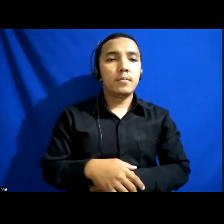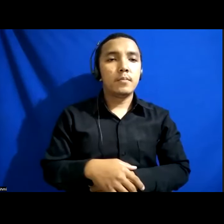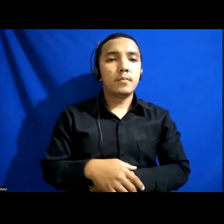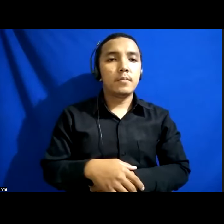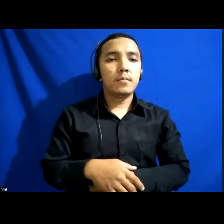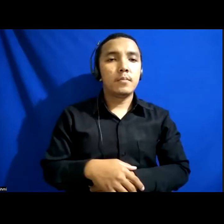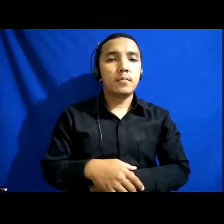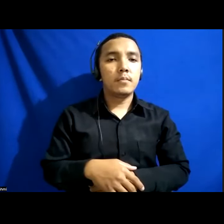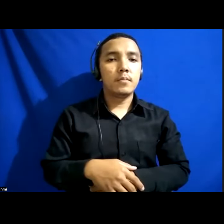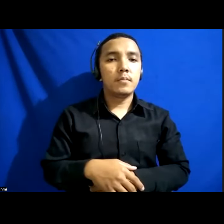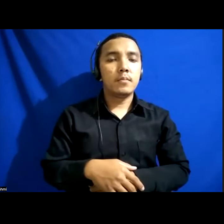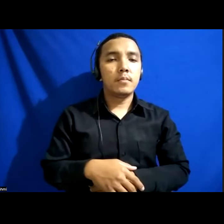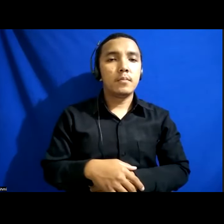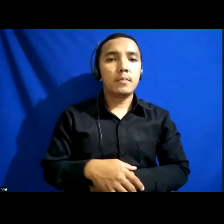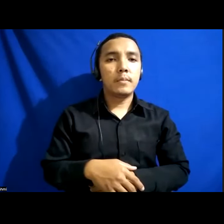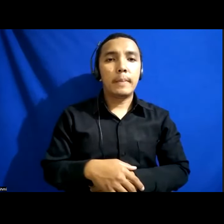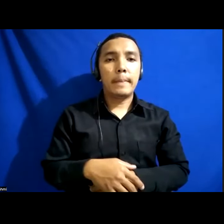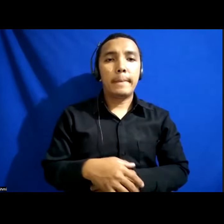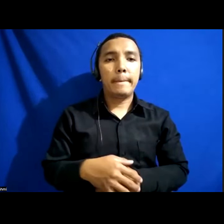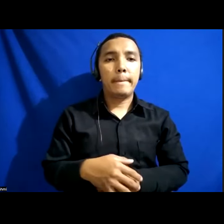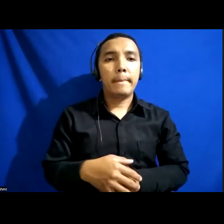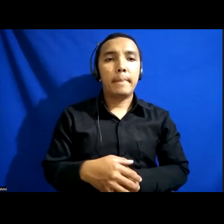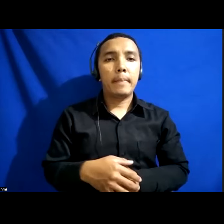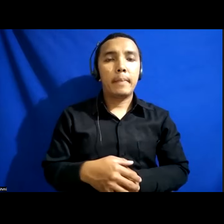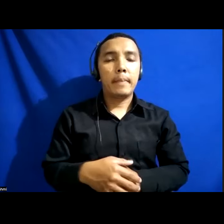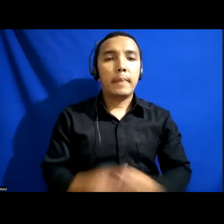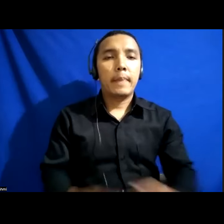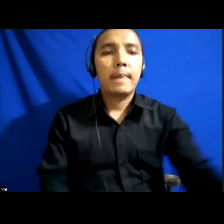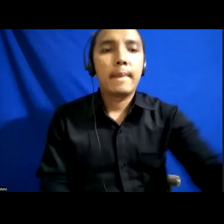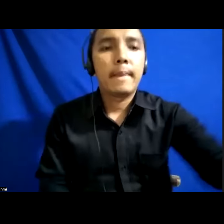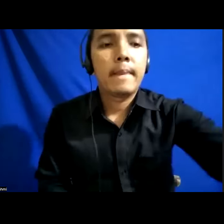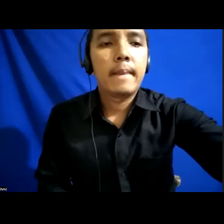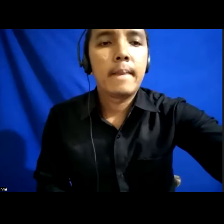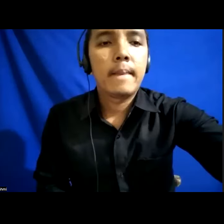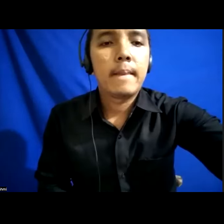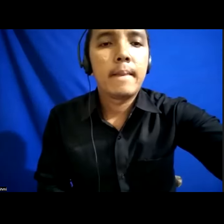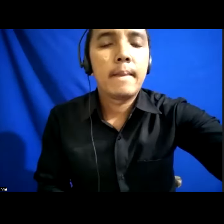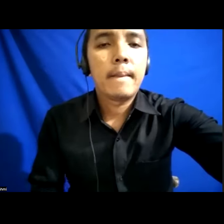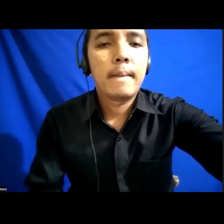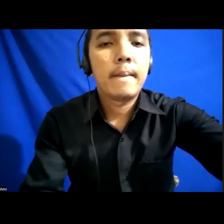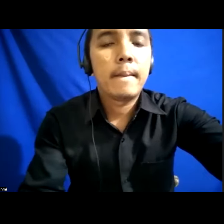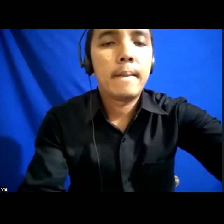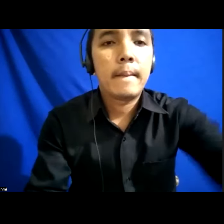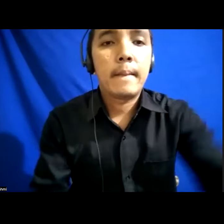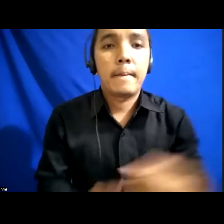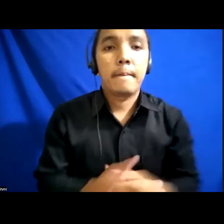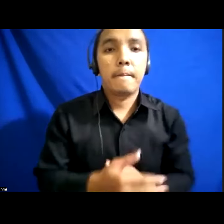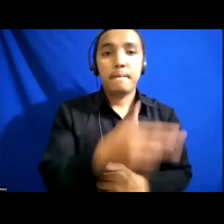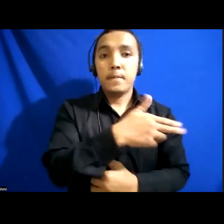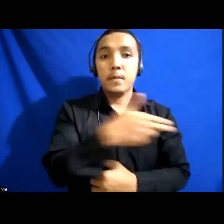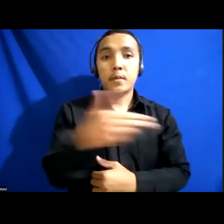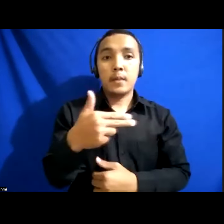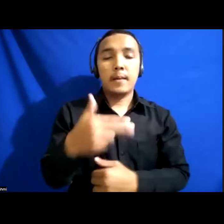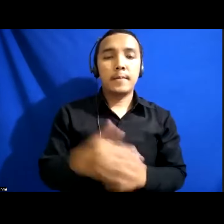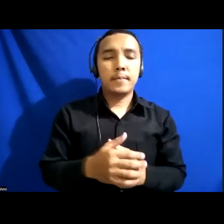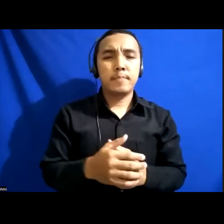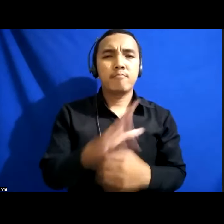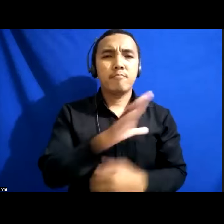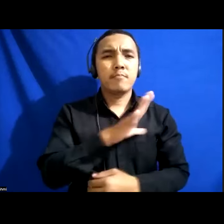with assistance given by APEXI, or the Association of City Government in Indonesia, which